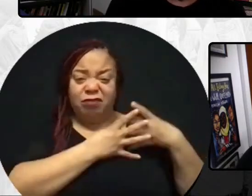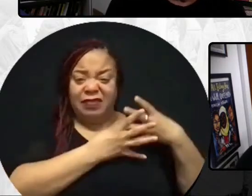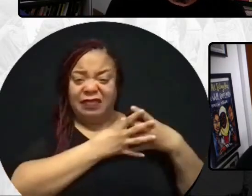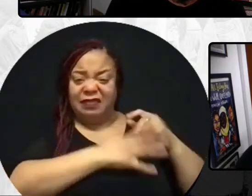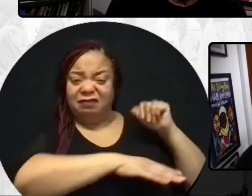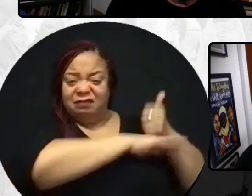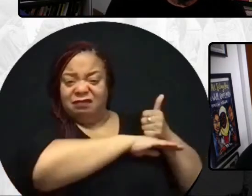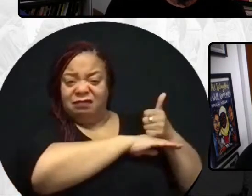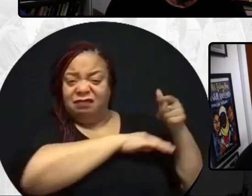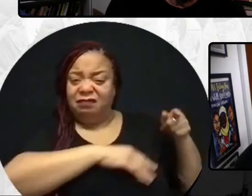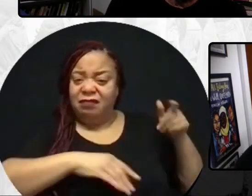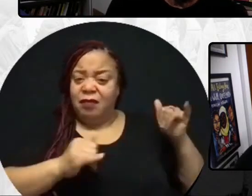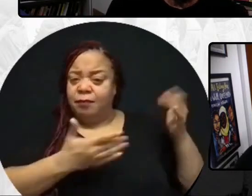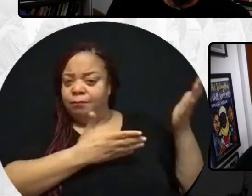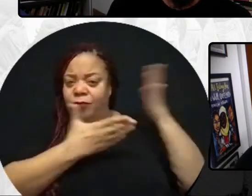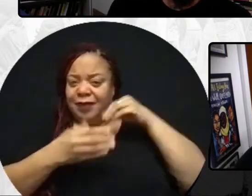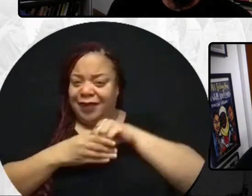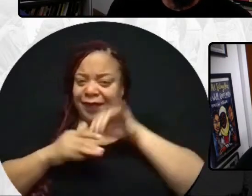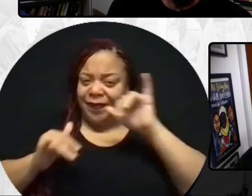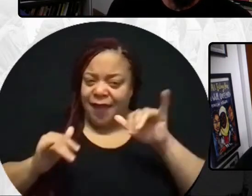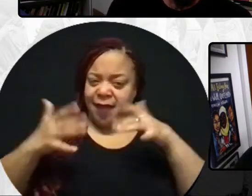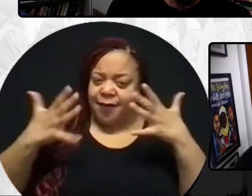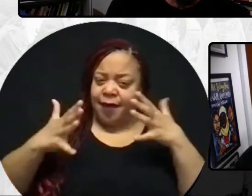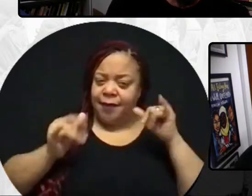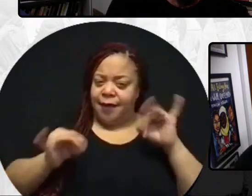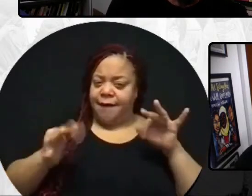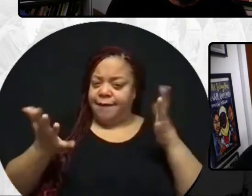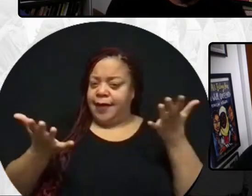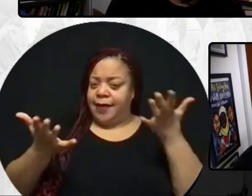that creates the kind of wider